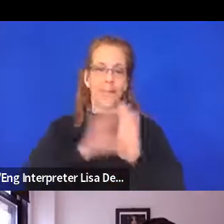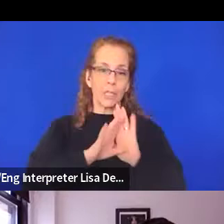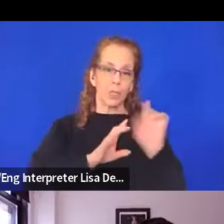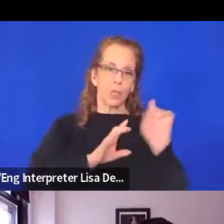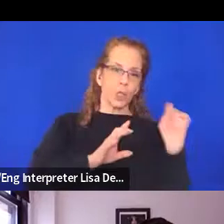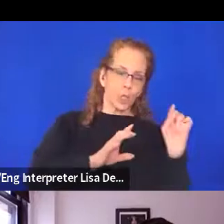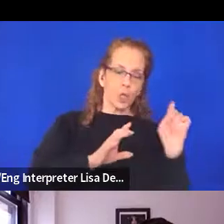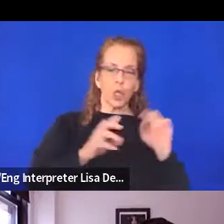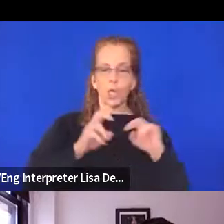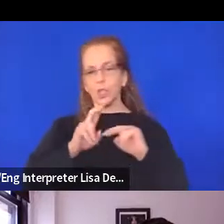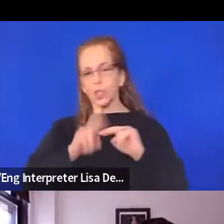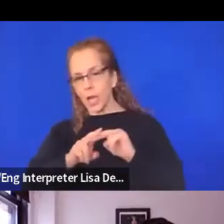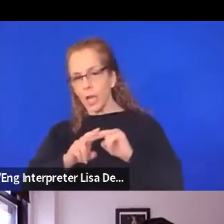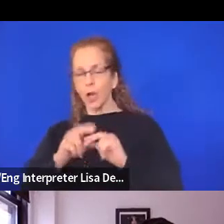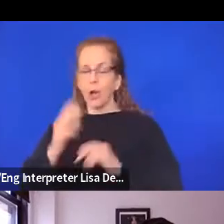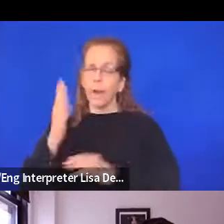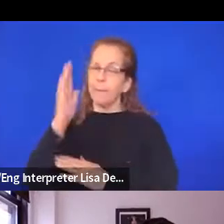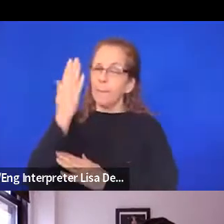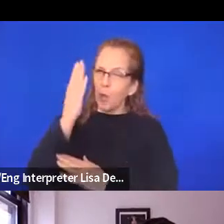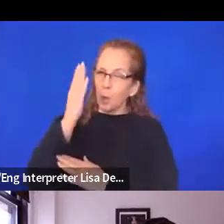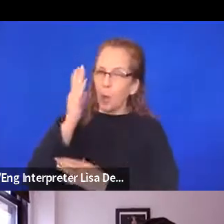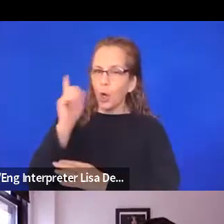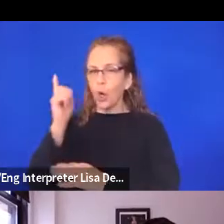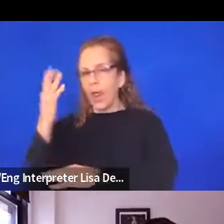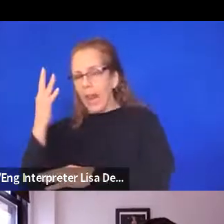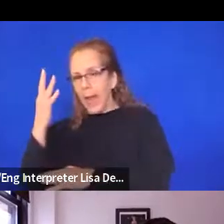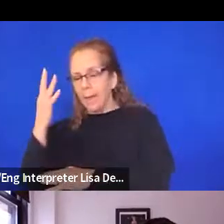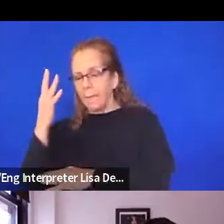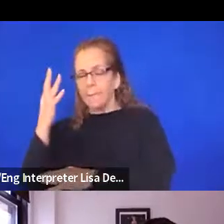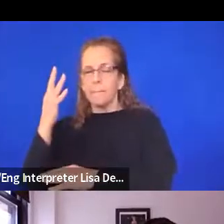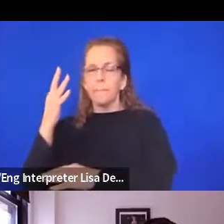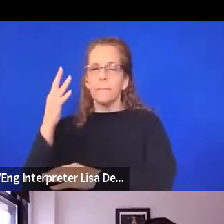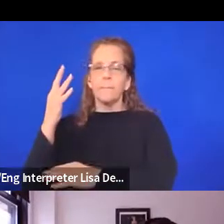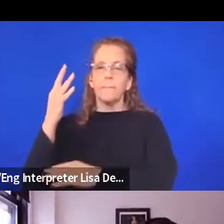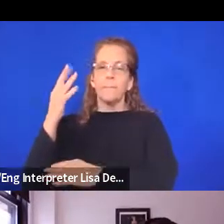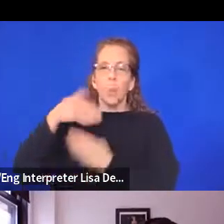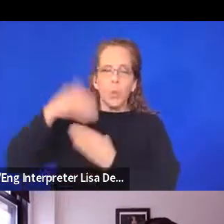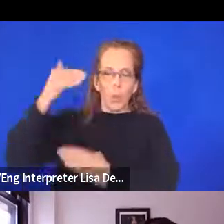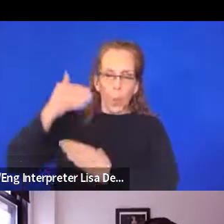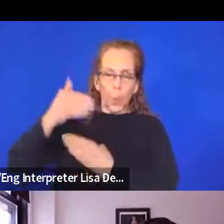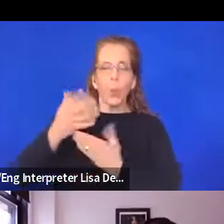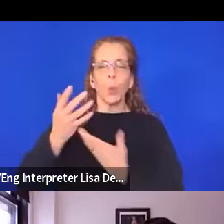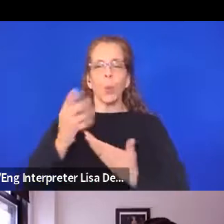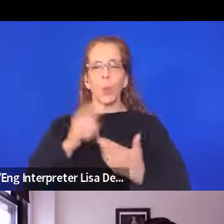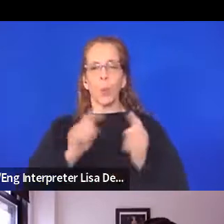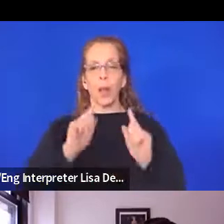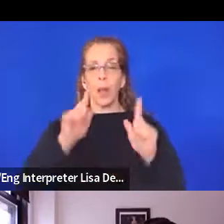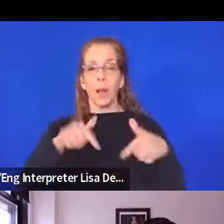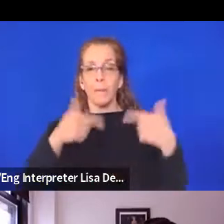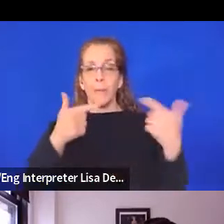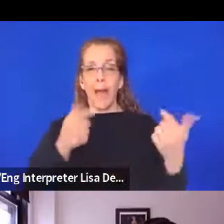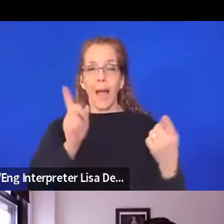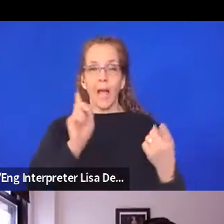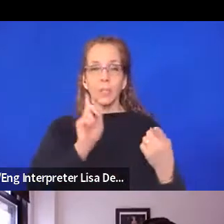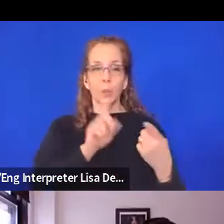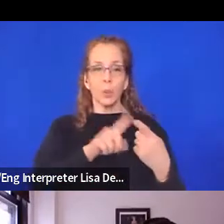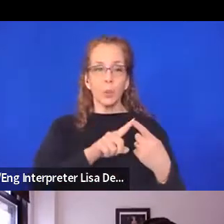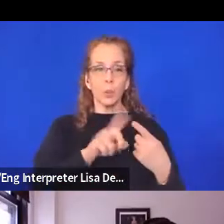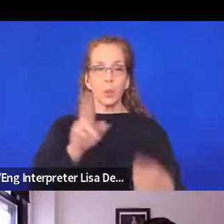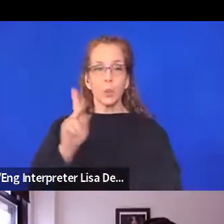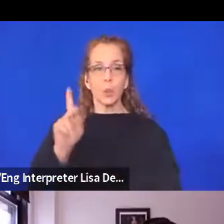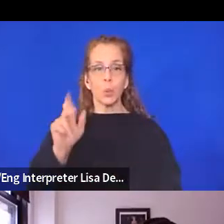a chair, a bit of a mirror, a bit of a lamp and a window. And I will pass it along to